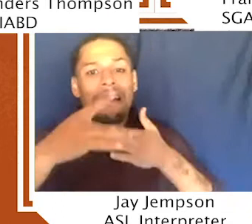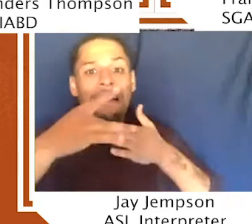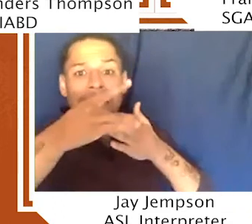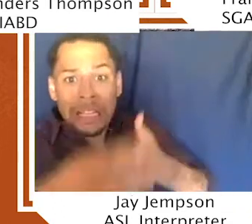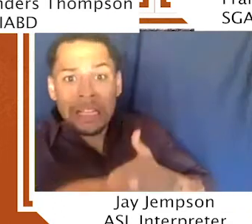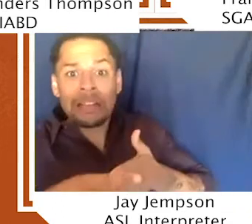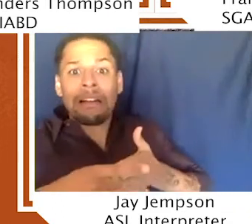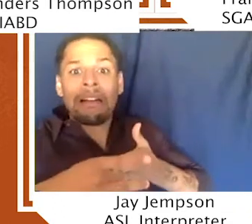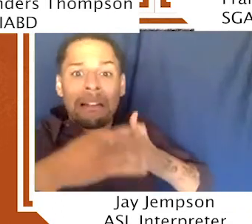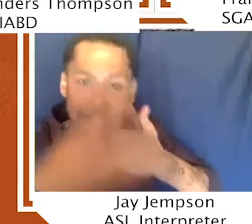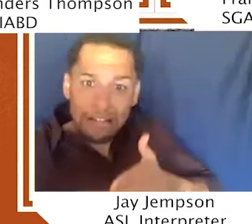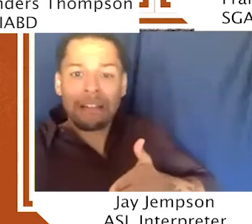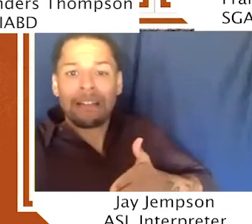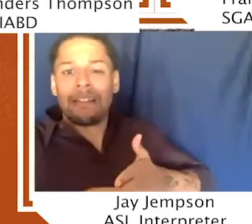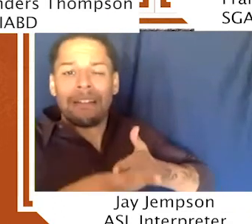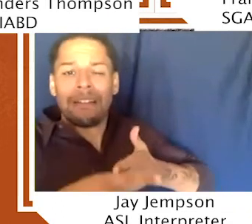time. It doesn't work.